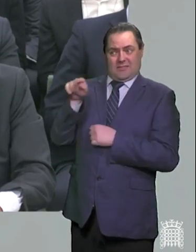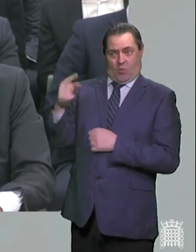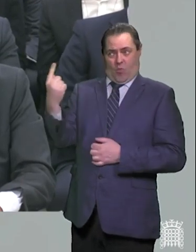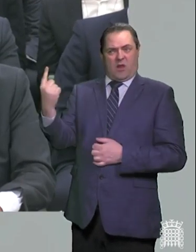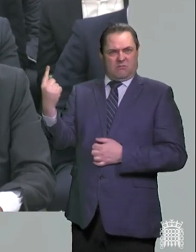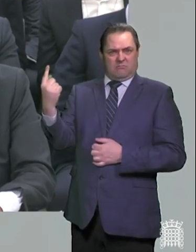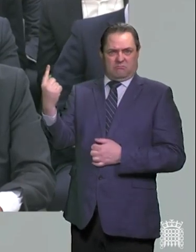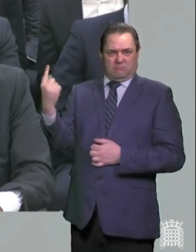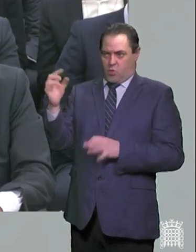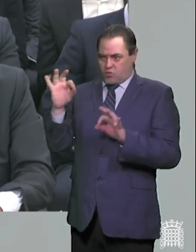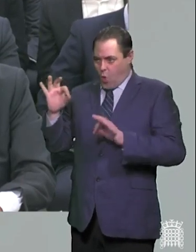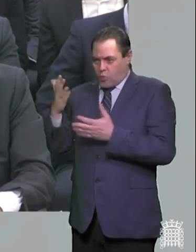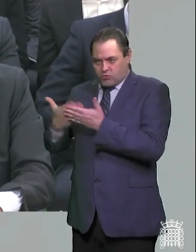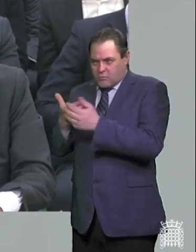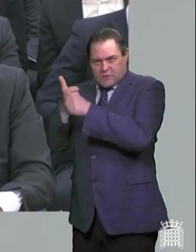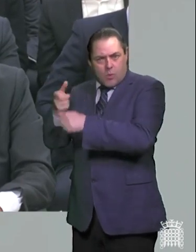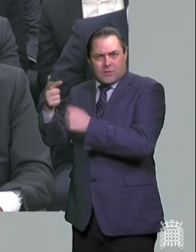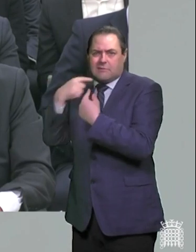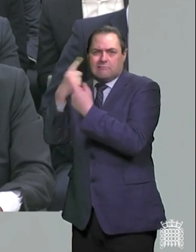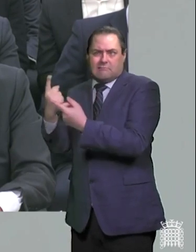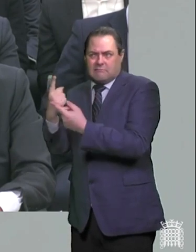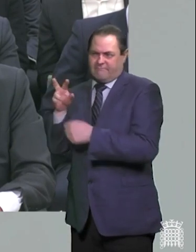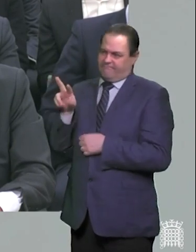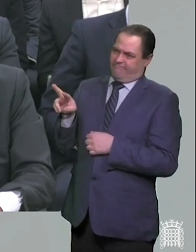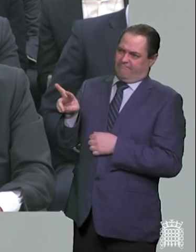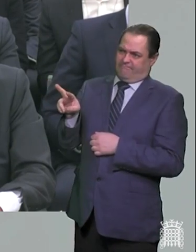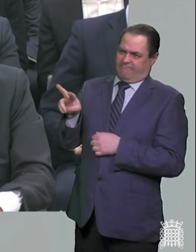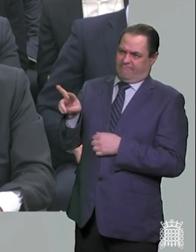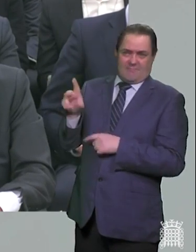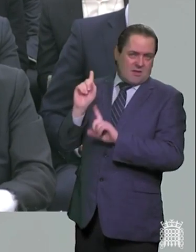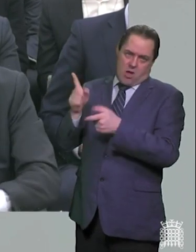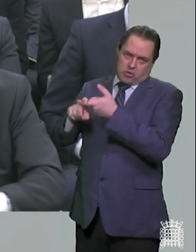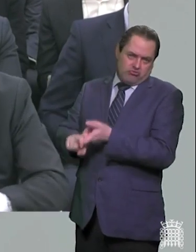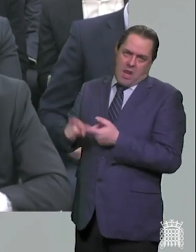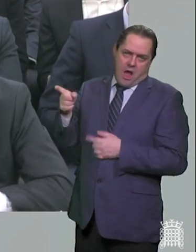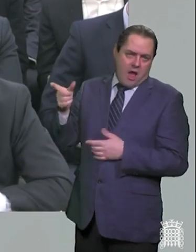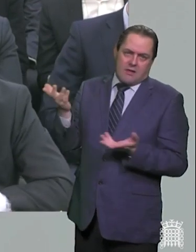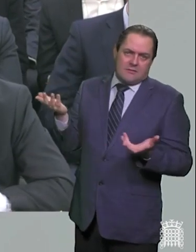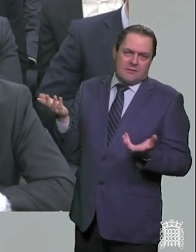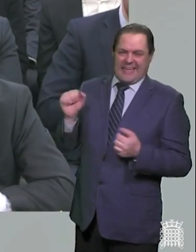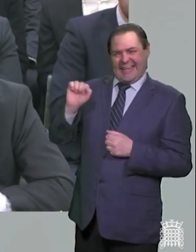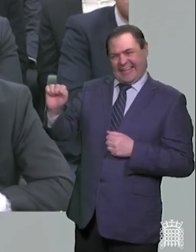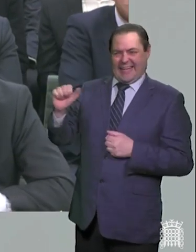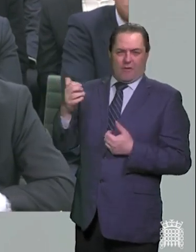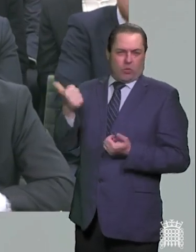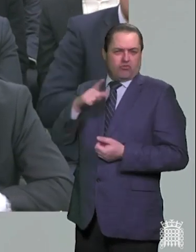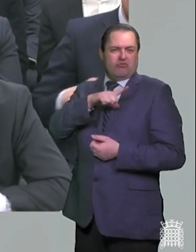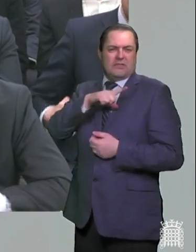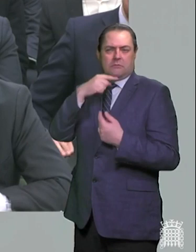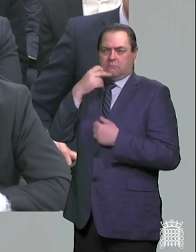any documentary evidence and which plainly cannot be relied upon. He has every motive to